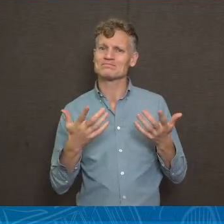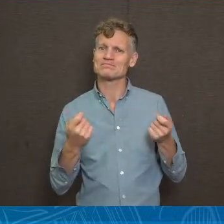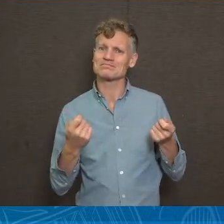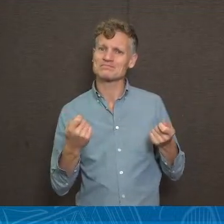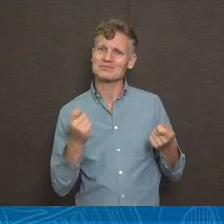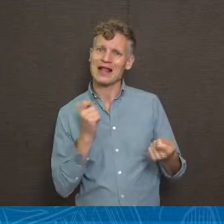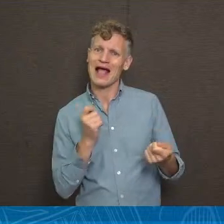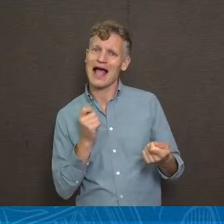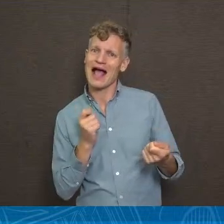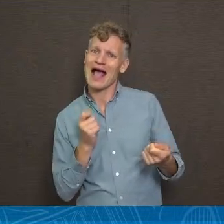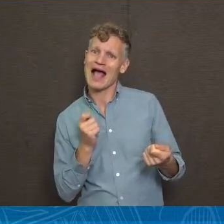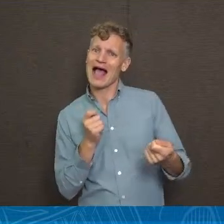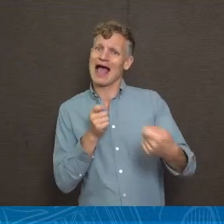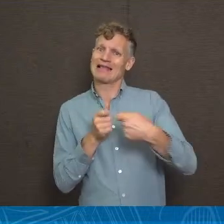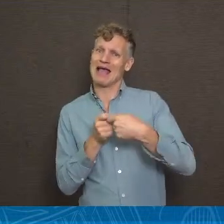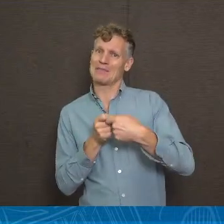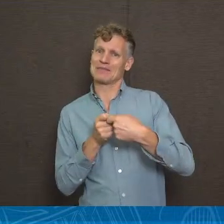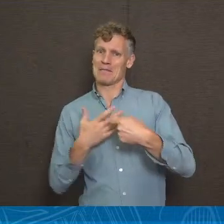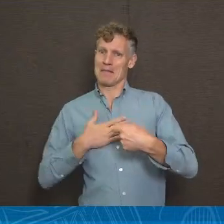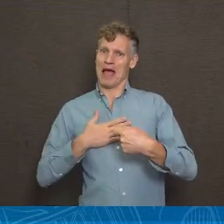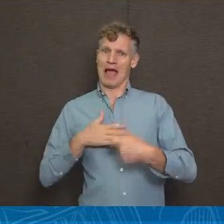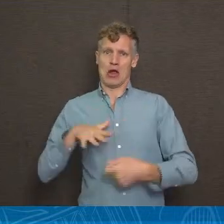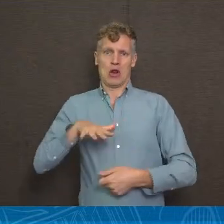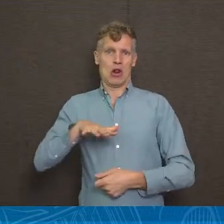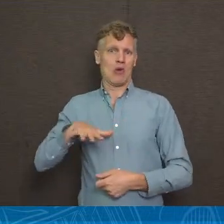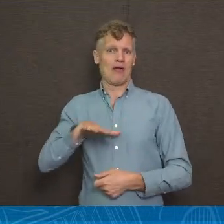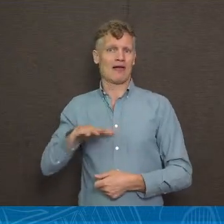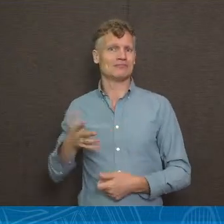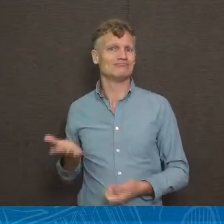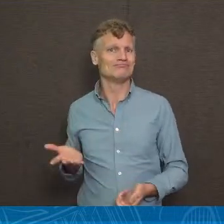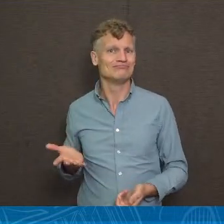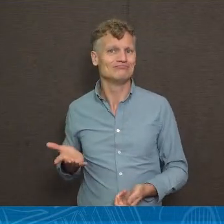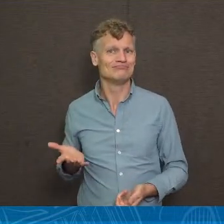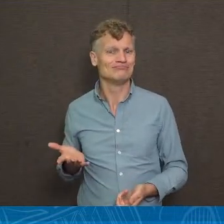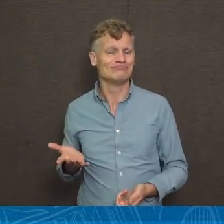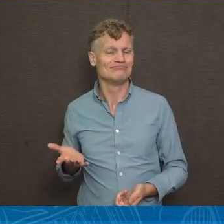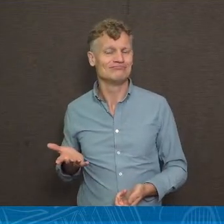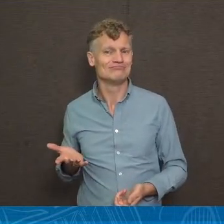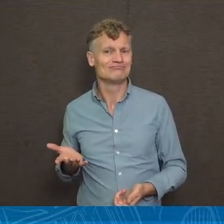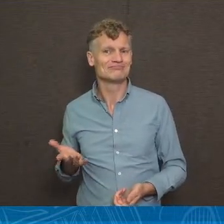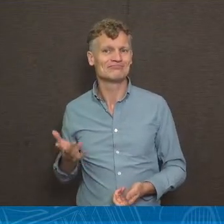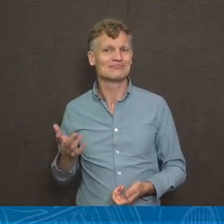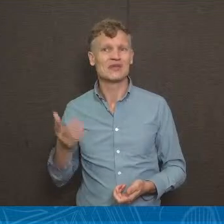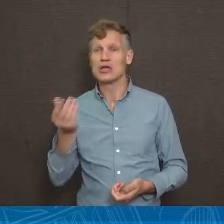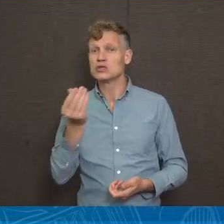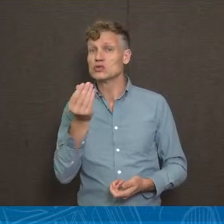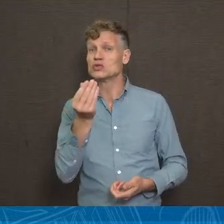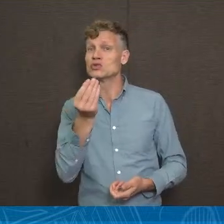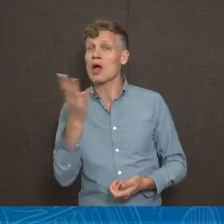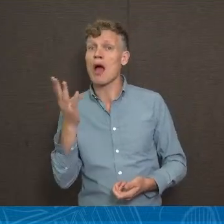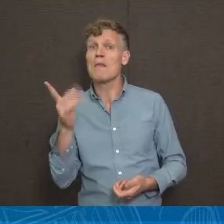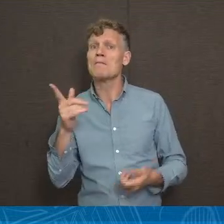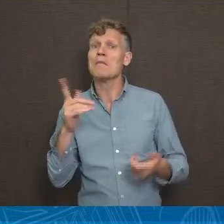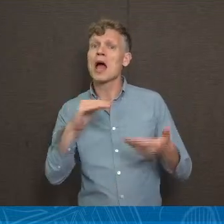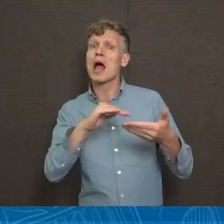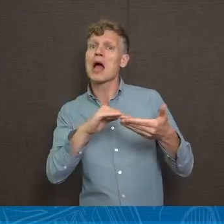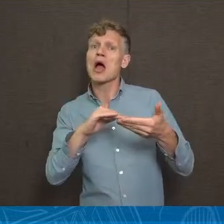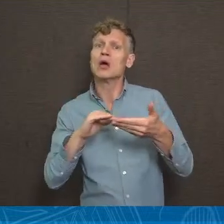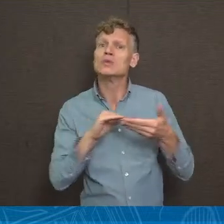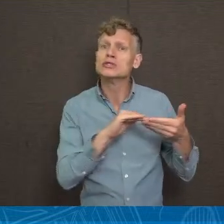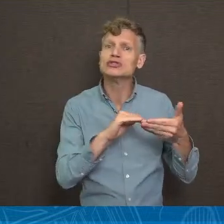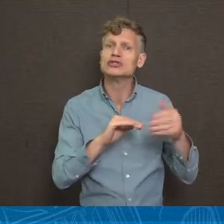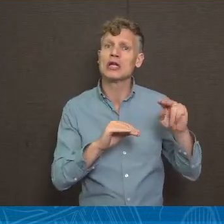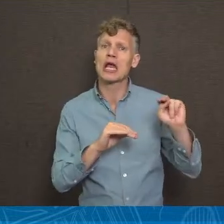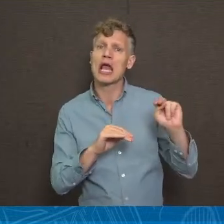law in our locality. Why? Some our LGUs, yes, they are adopting this